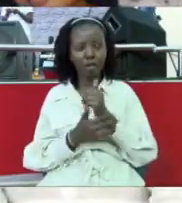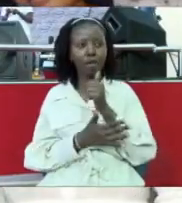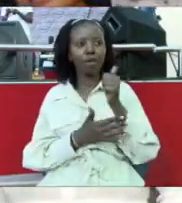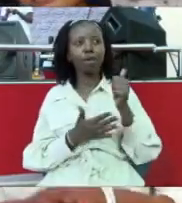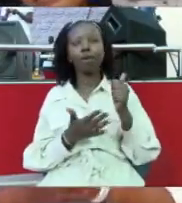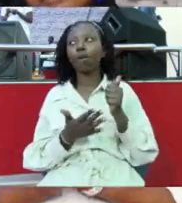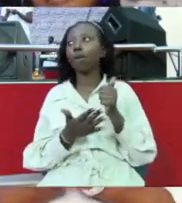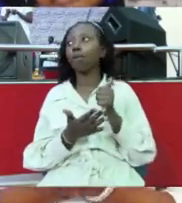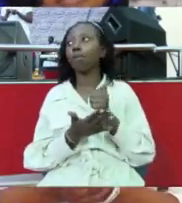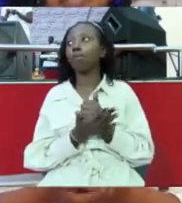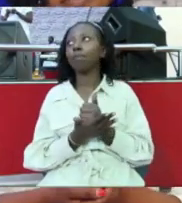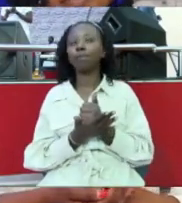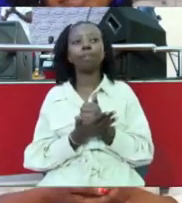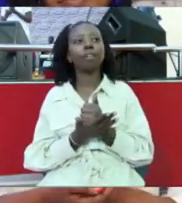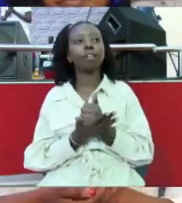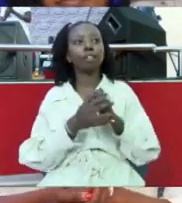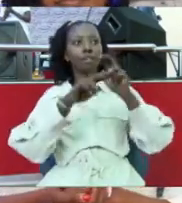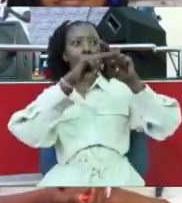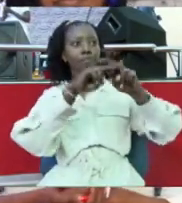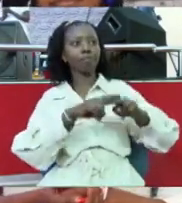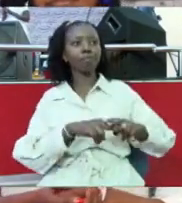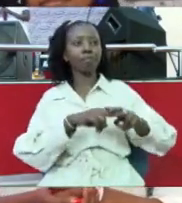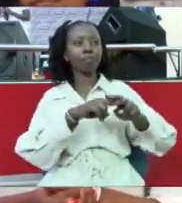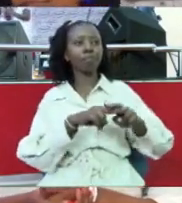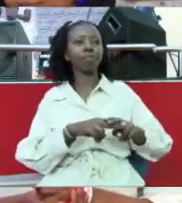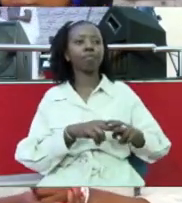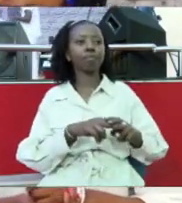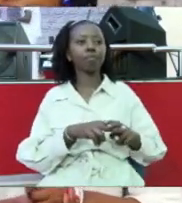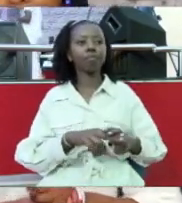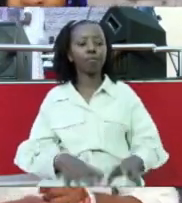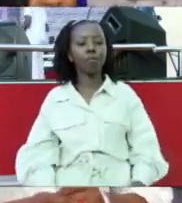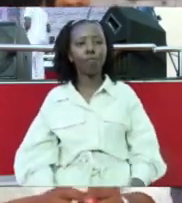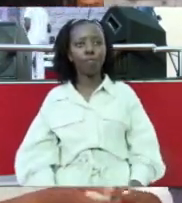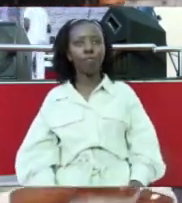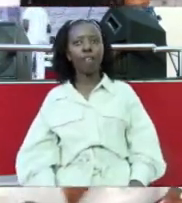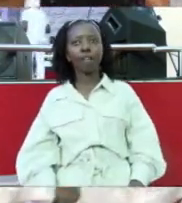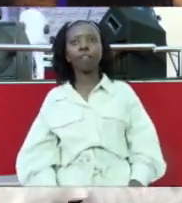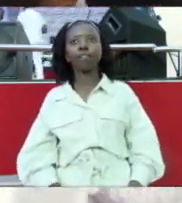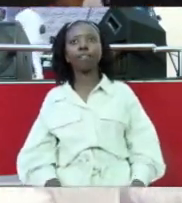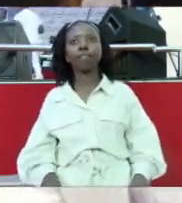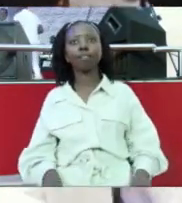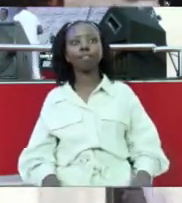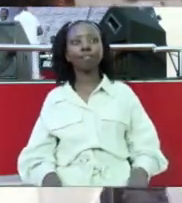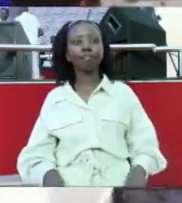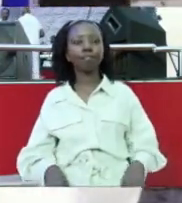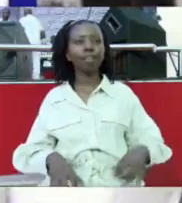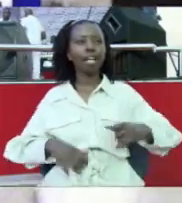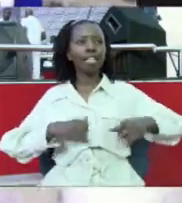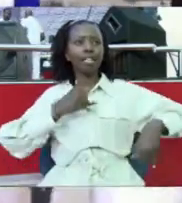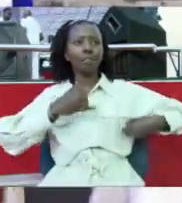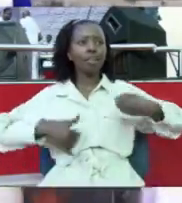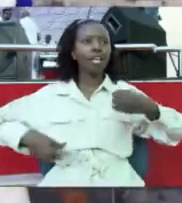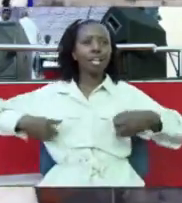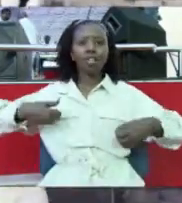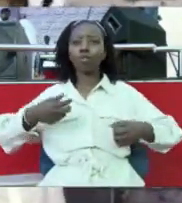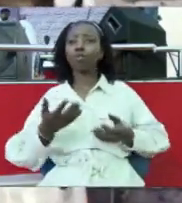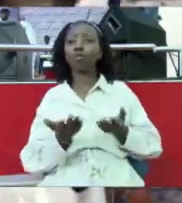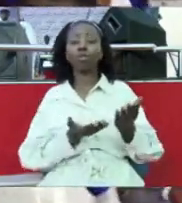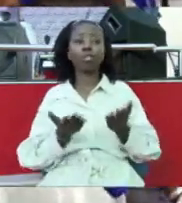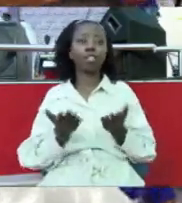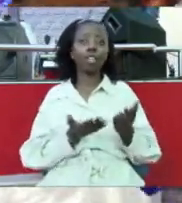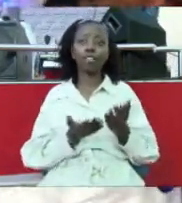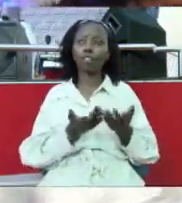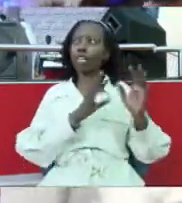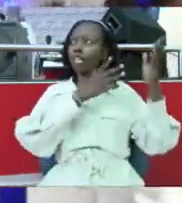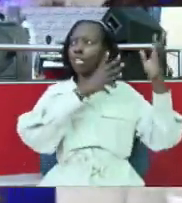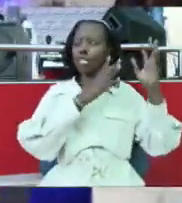Everybody, you're welcome to sit at the comfort of your seat. And we enjoy our service. Let's appreciate the